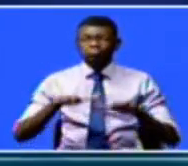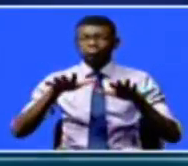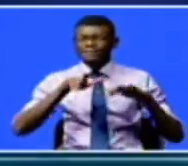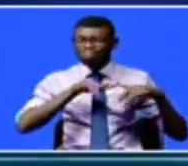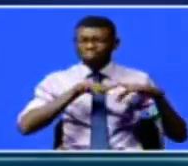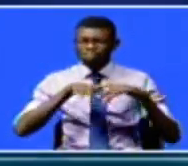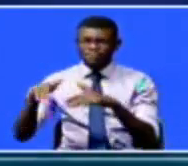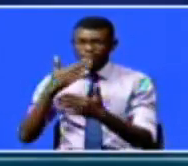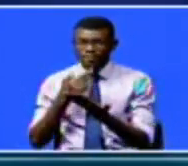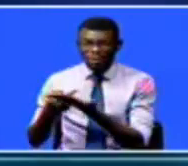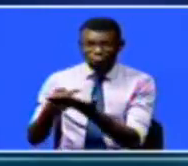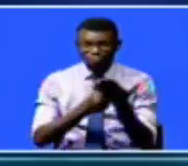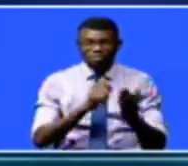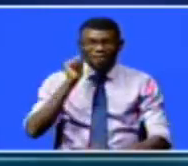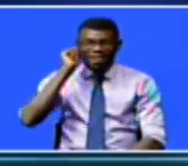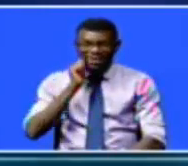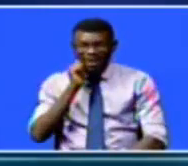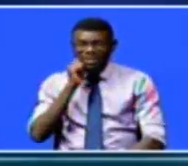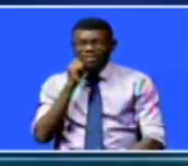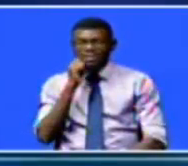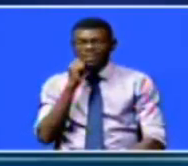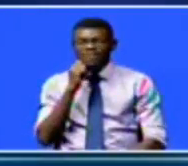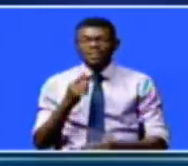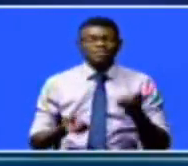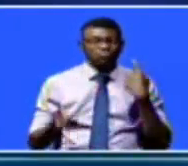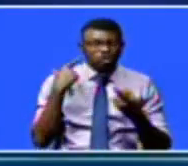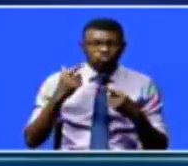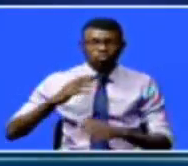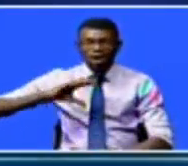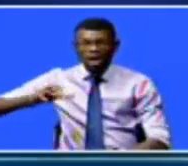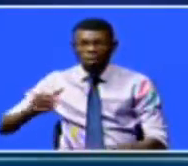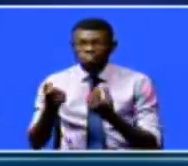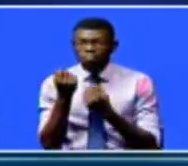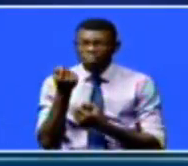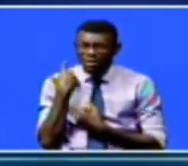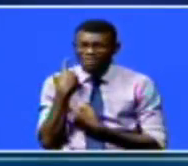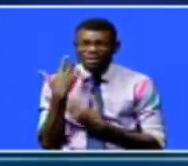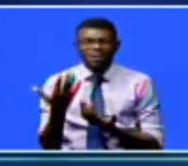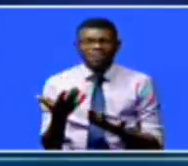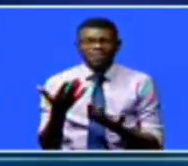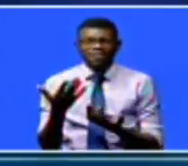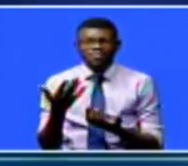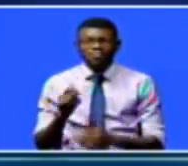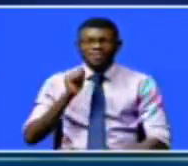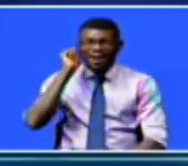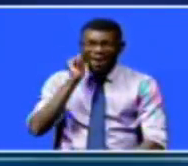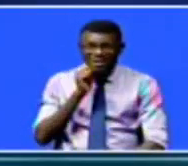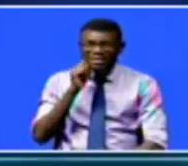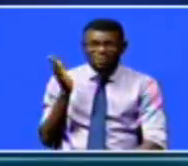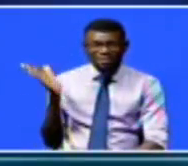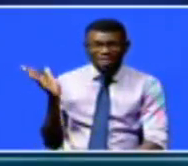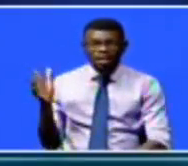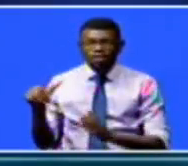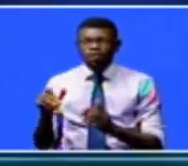a dialogue between Nandi ourselves and Kericho County to understand especially the Nandi Hills, the flow that is coming into